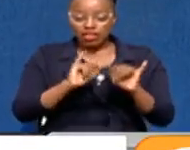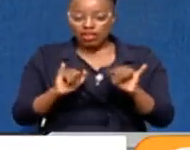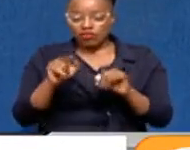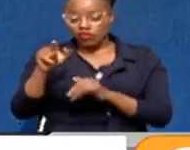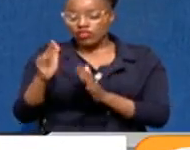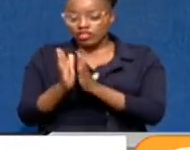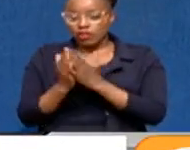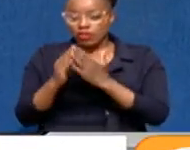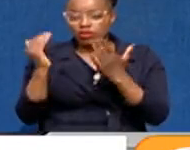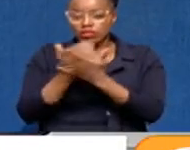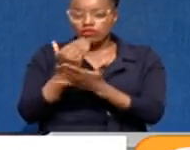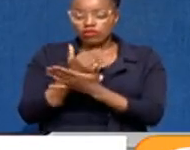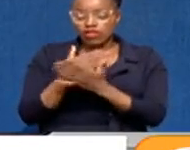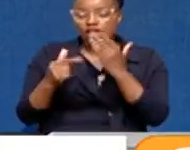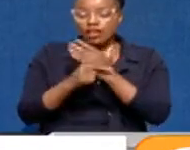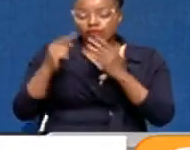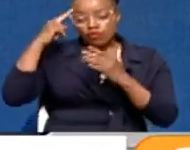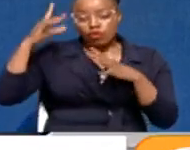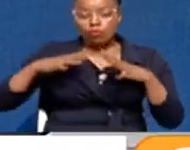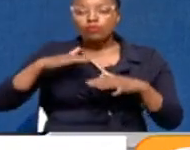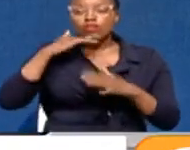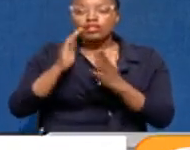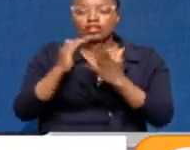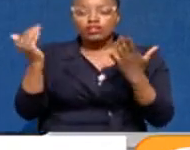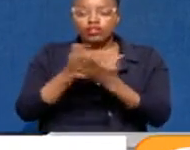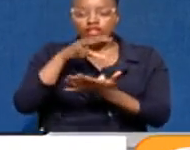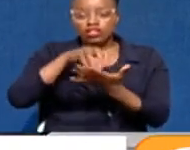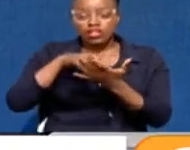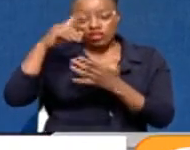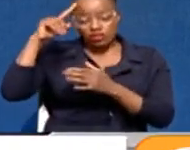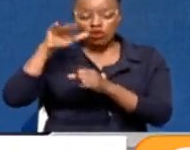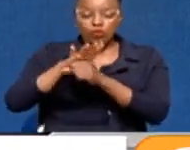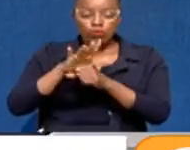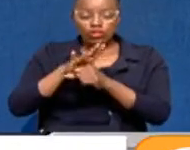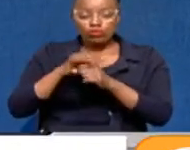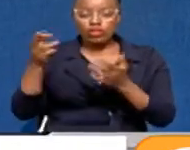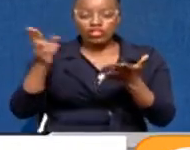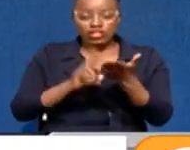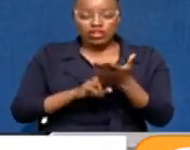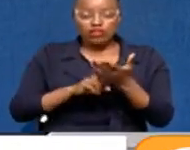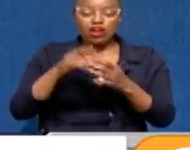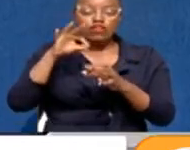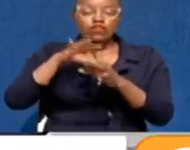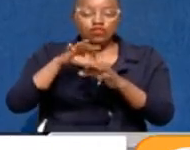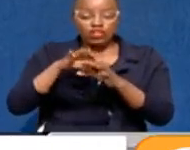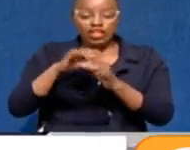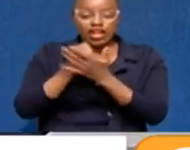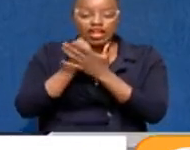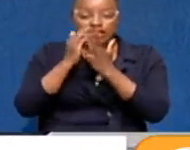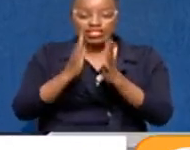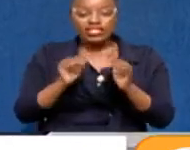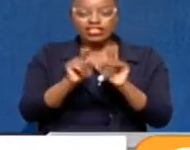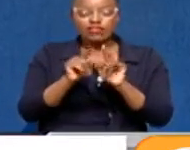register, deleting names of the deceased, and eliminating cases of multiple registration, the voter register will